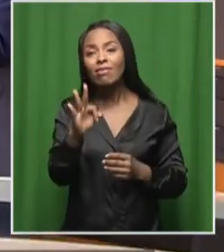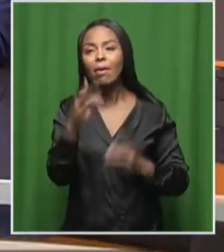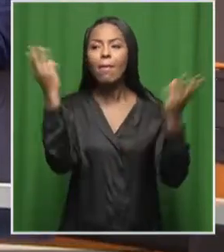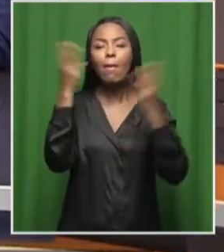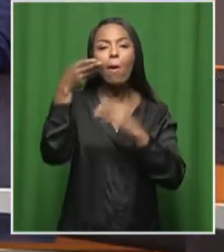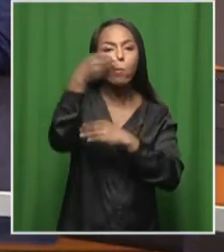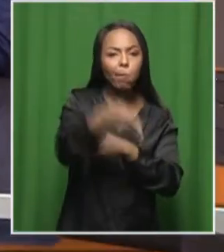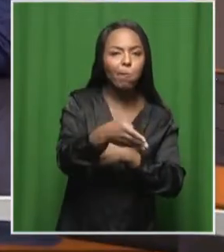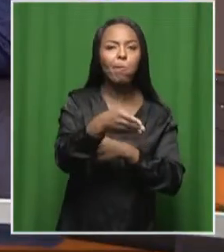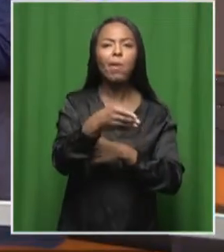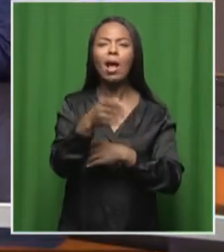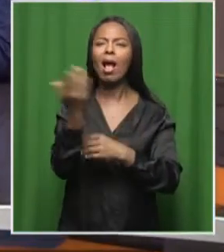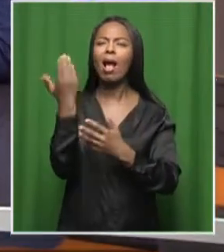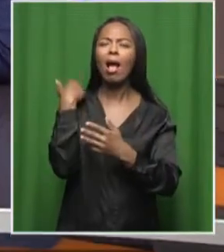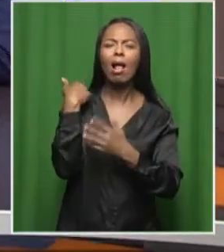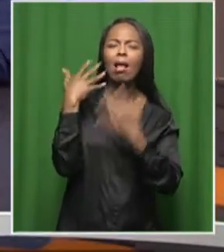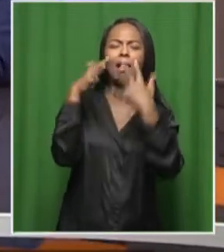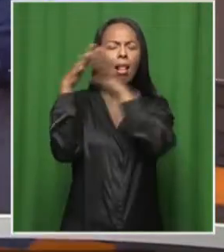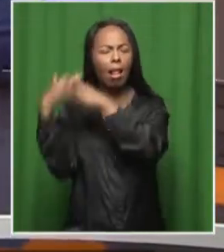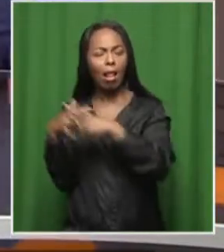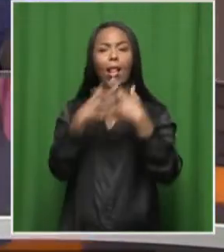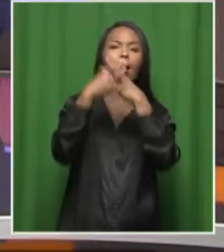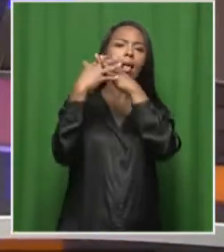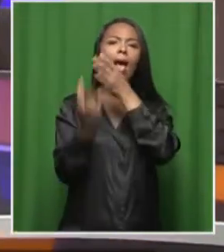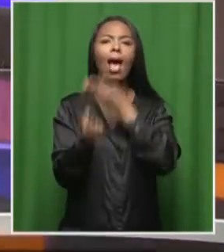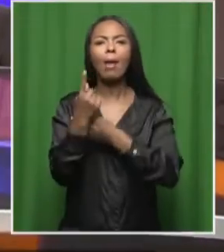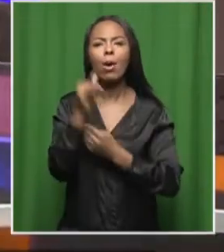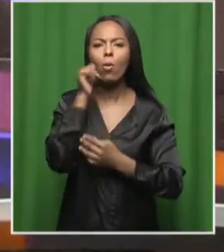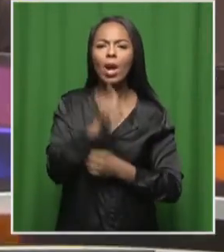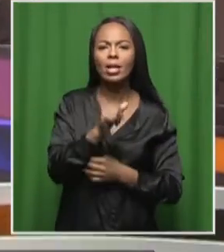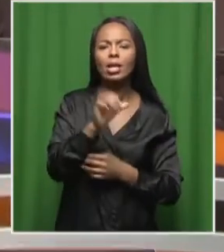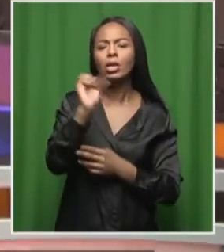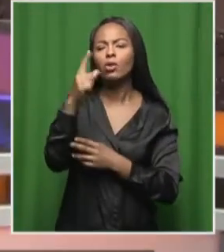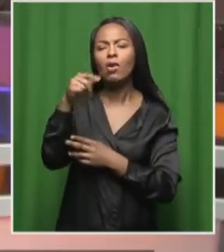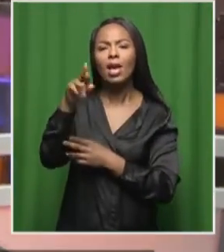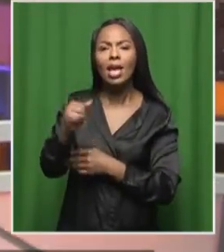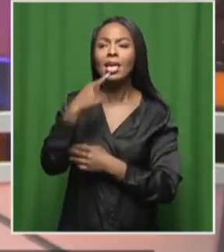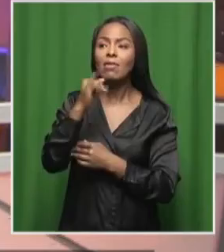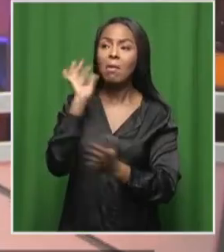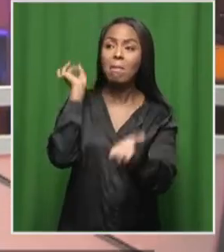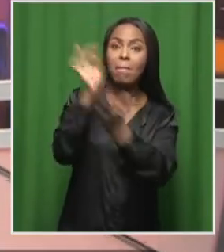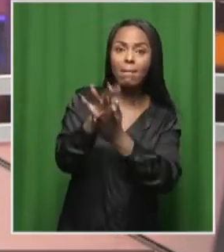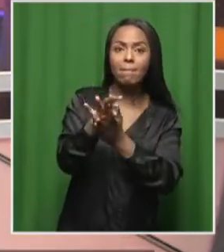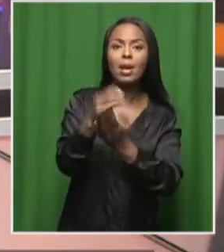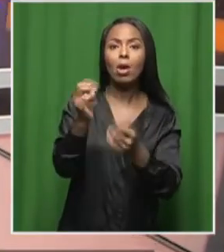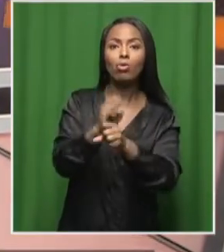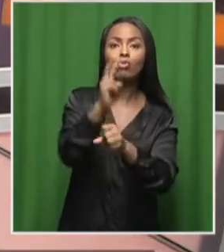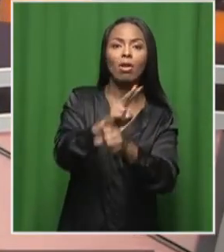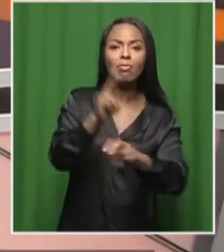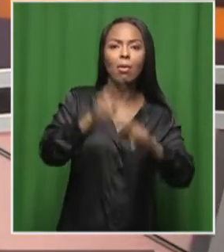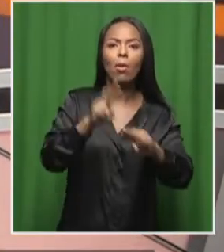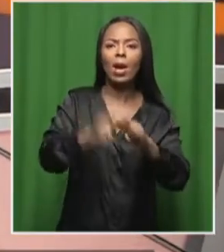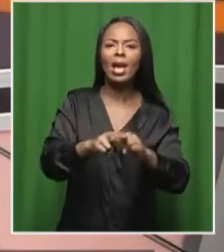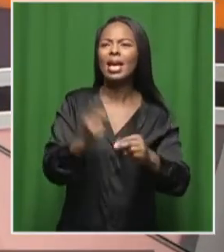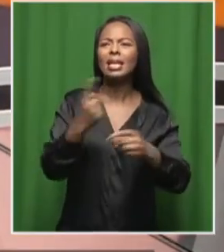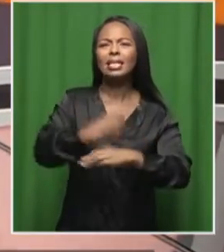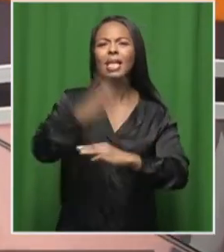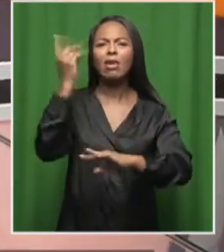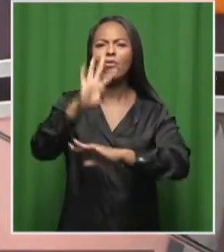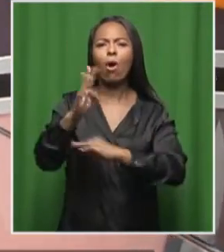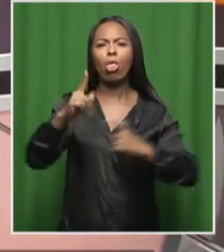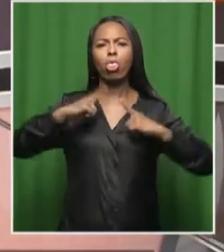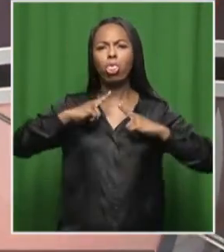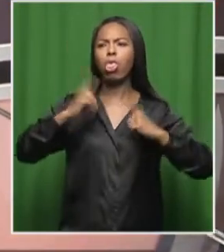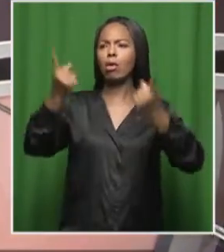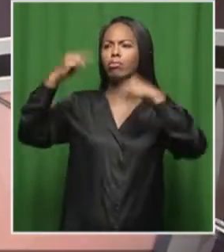of Sophiatown, the resilience, because when they said we're going to kick you out here on the 12th of February and they came 4 days before, and it